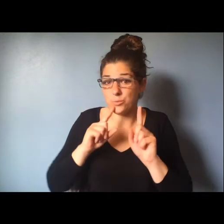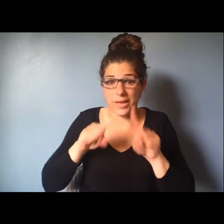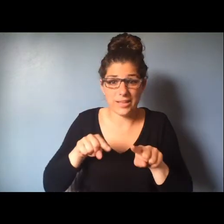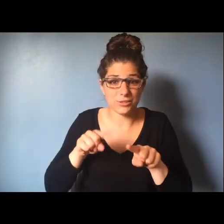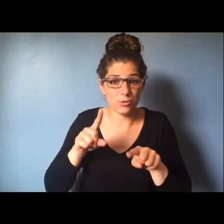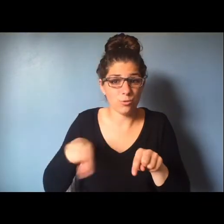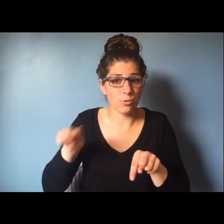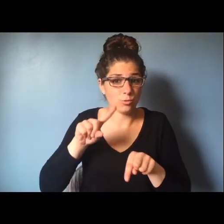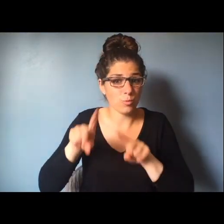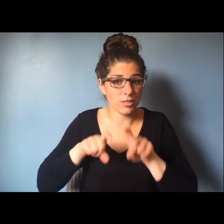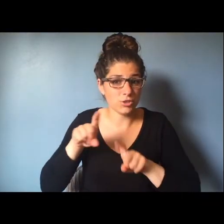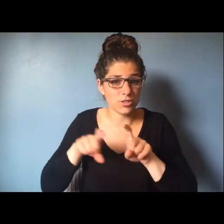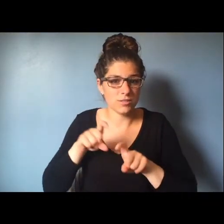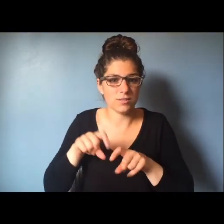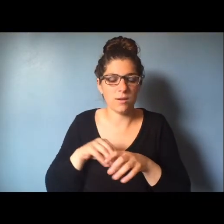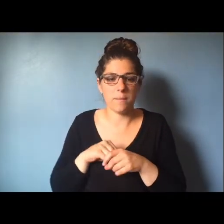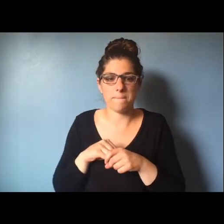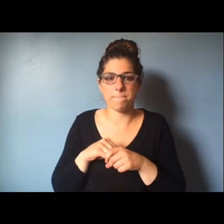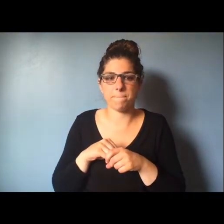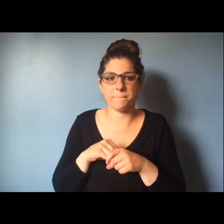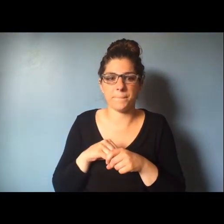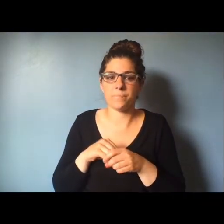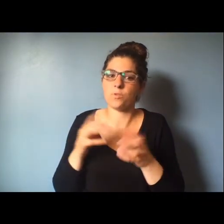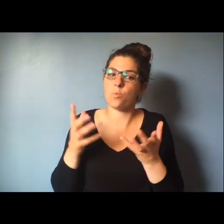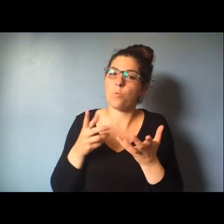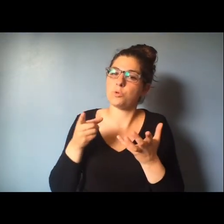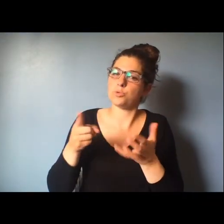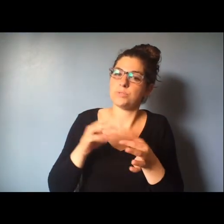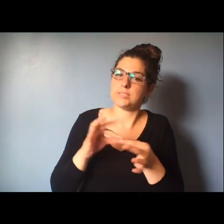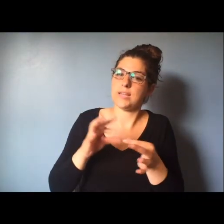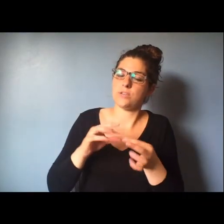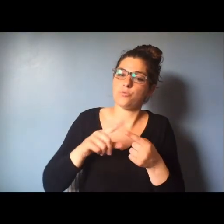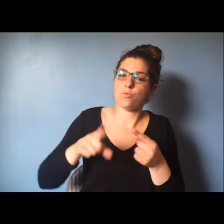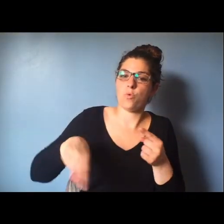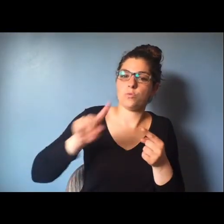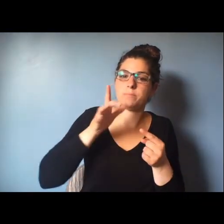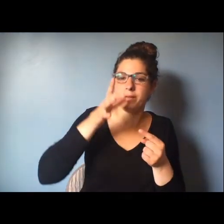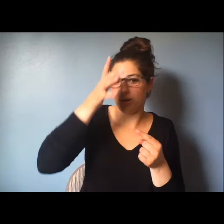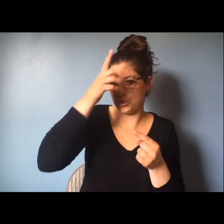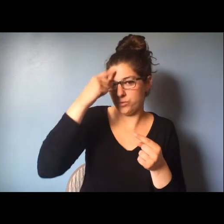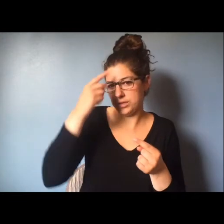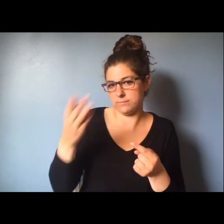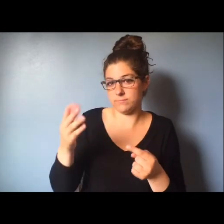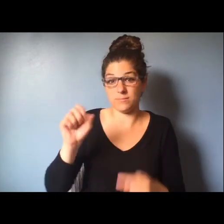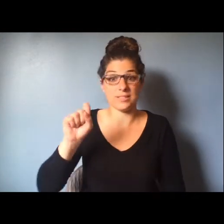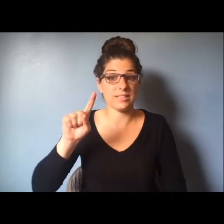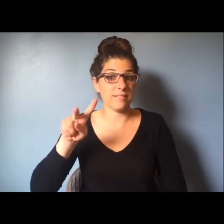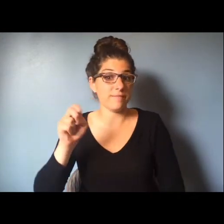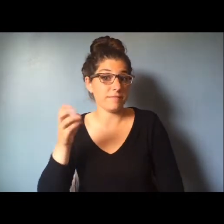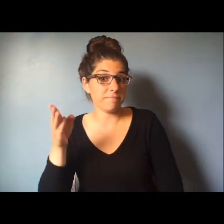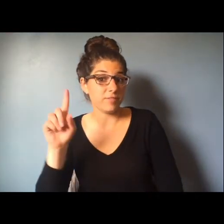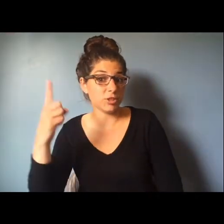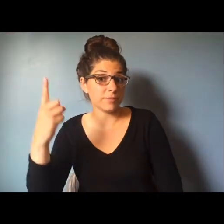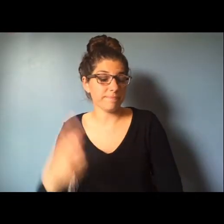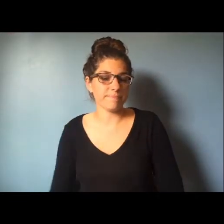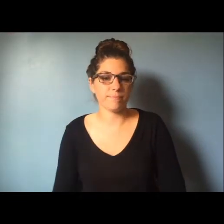answer those questions? What would you say to those parents, do you think? See if you can, why don't you go first?